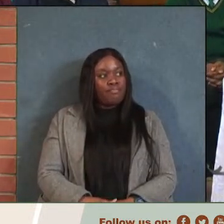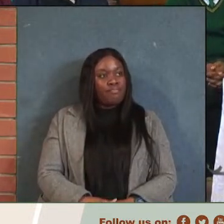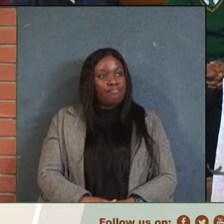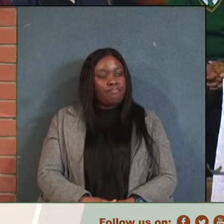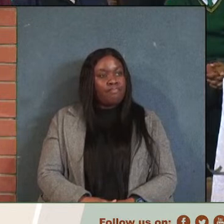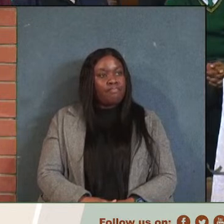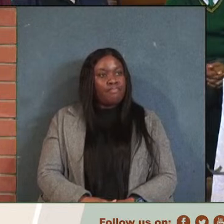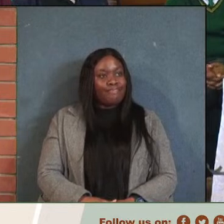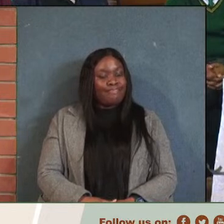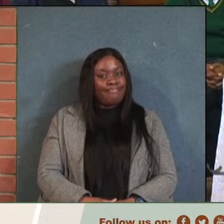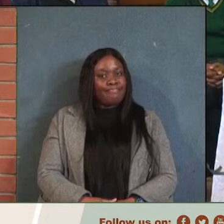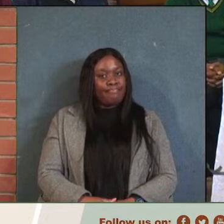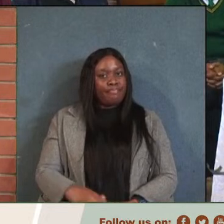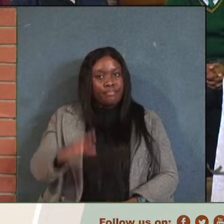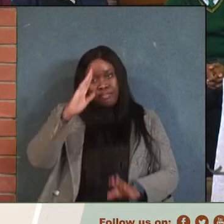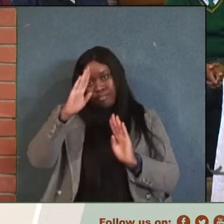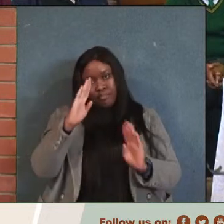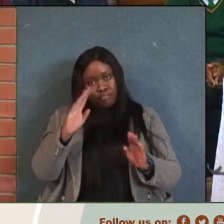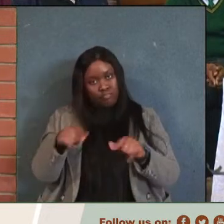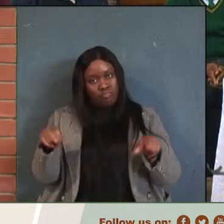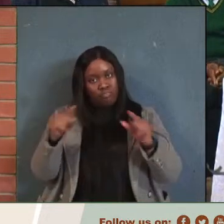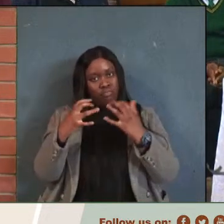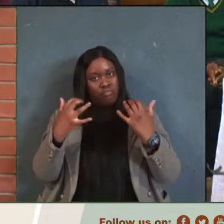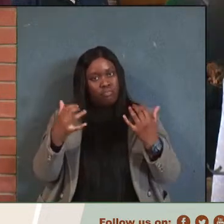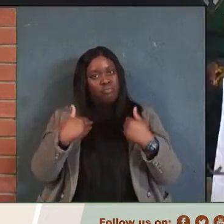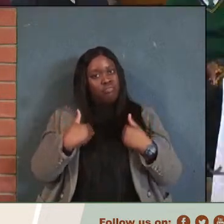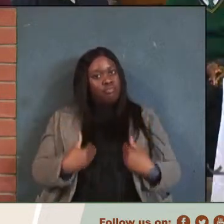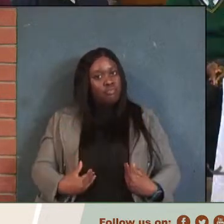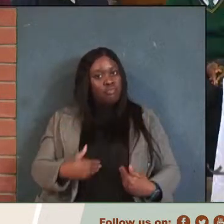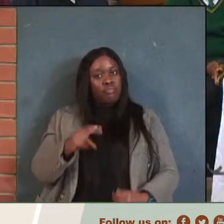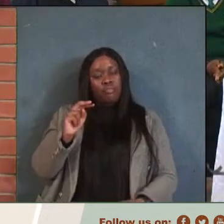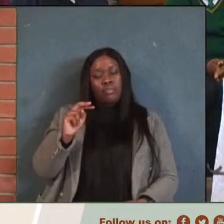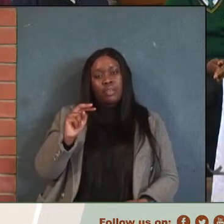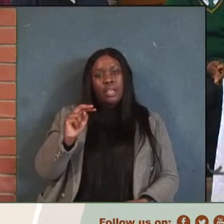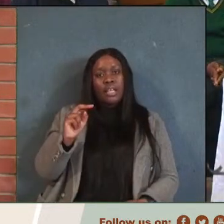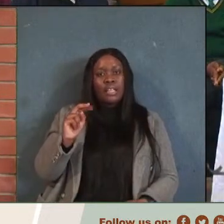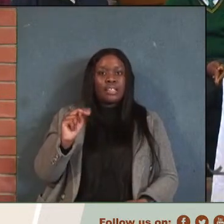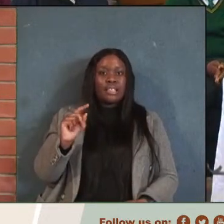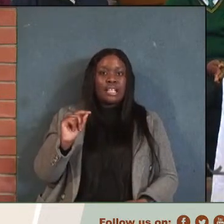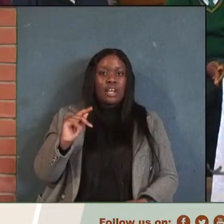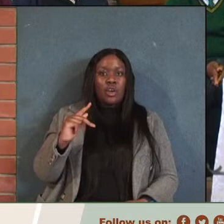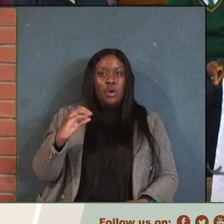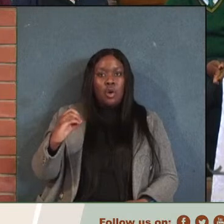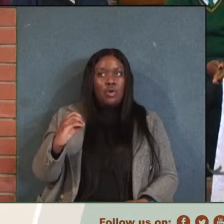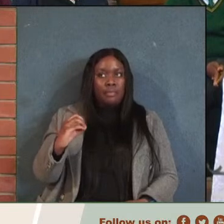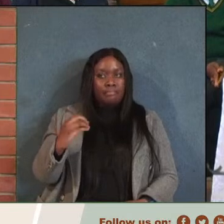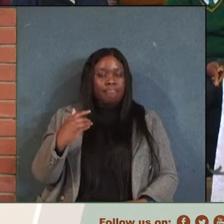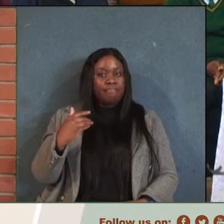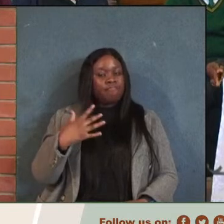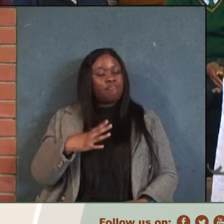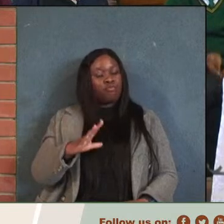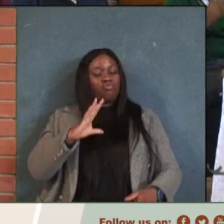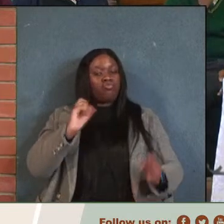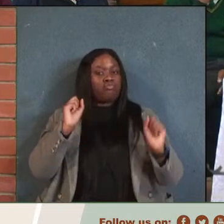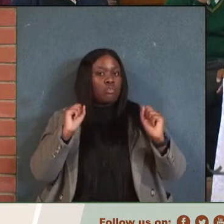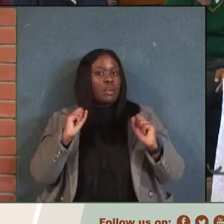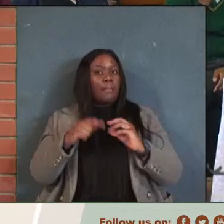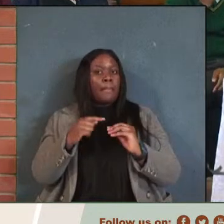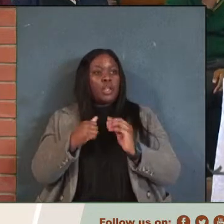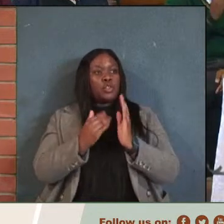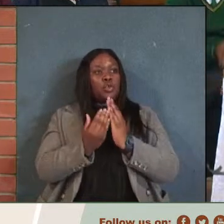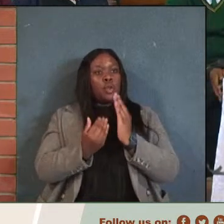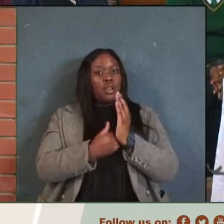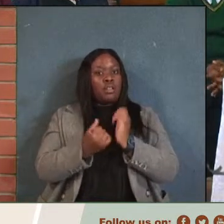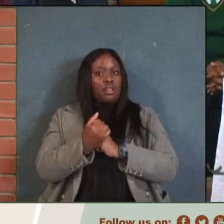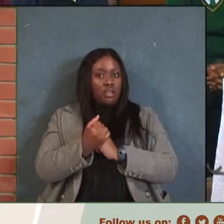Greetings to the House at large. Standing before you is Honorable Diko. On the discussion, the impact of school infrastructure on provision